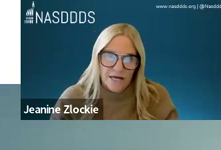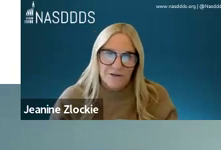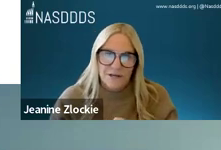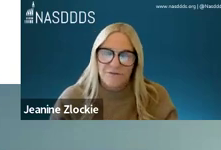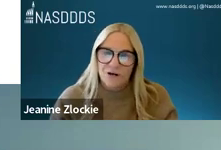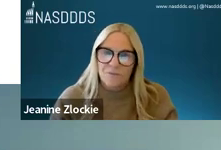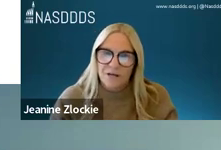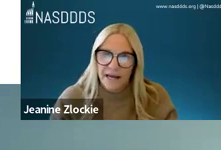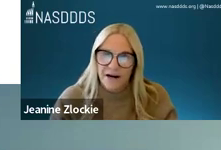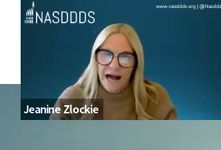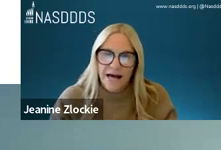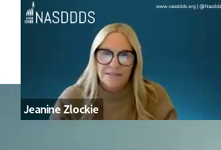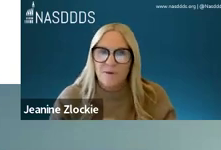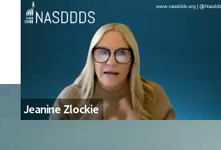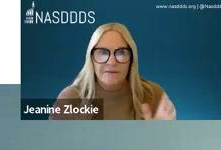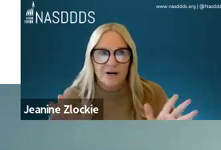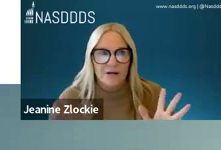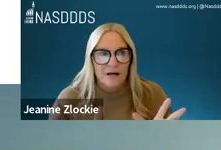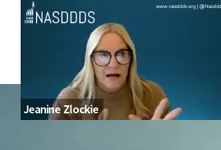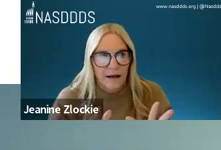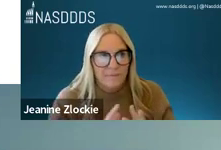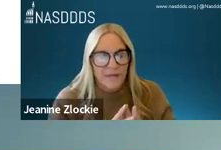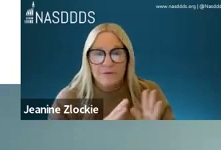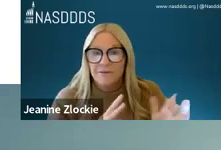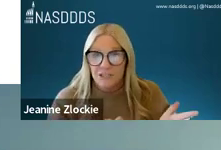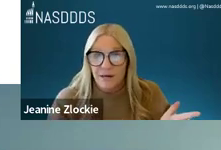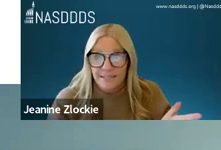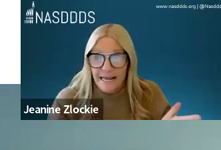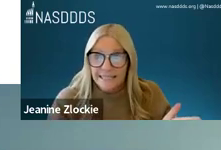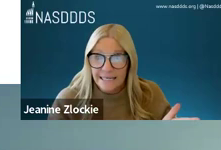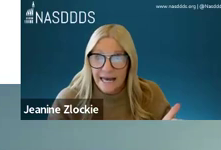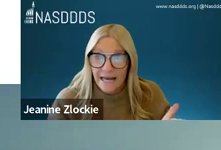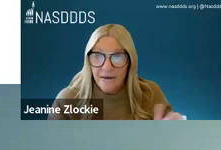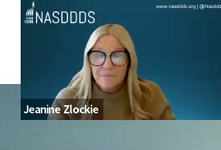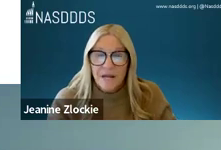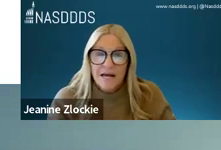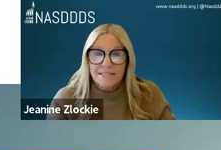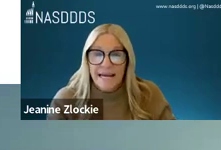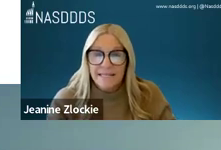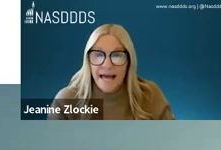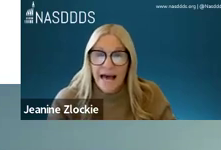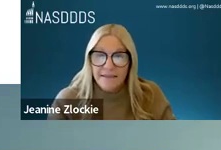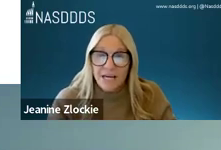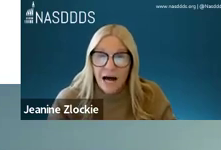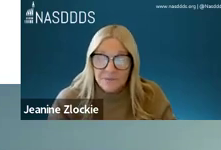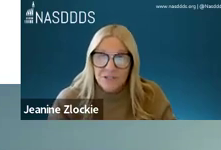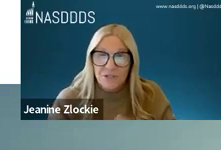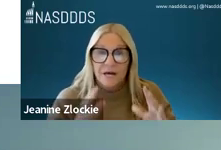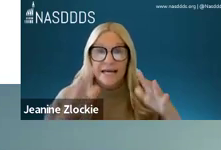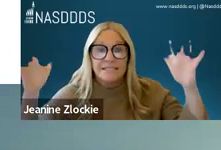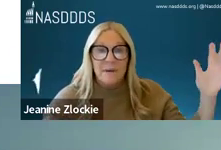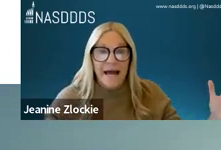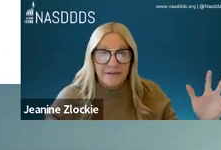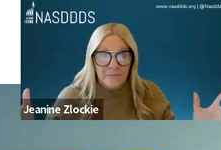ago, under the Affordable Care Act, you might have heard that referred to as ACA, states had the option